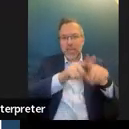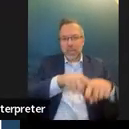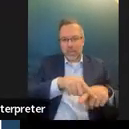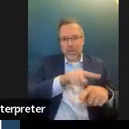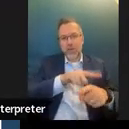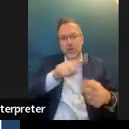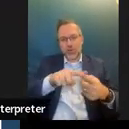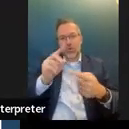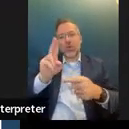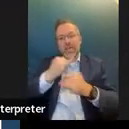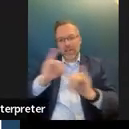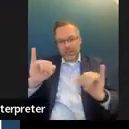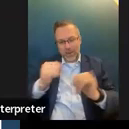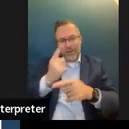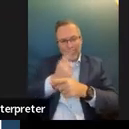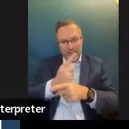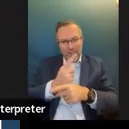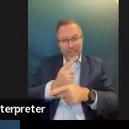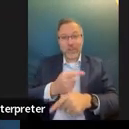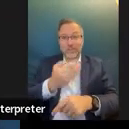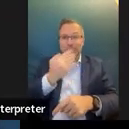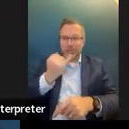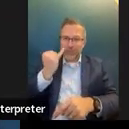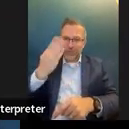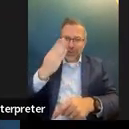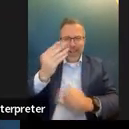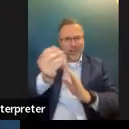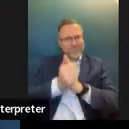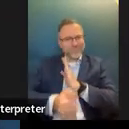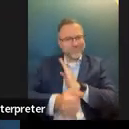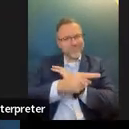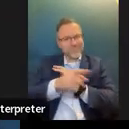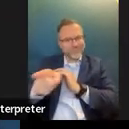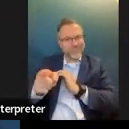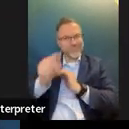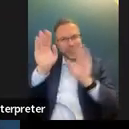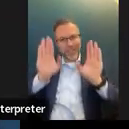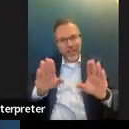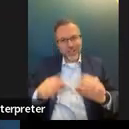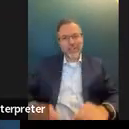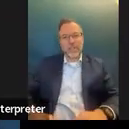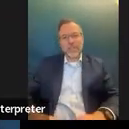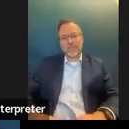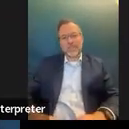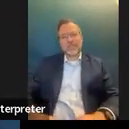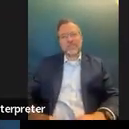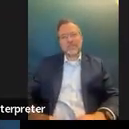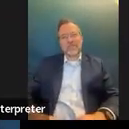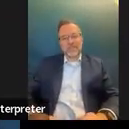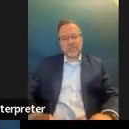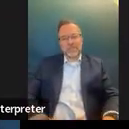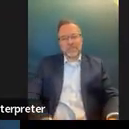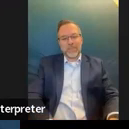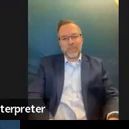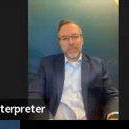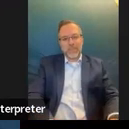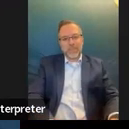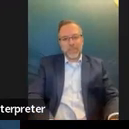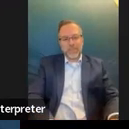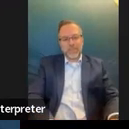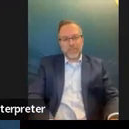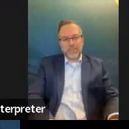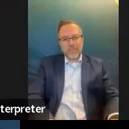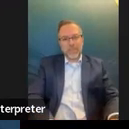independent. So you guys got it all. This is awesome. So Helen does not independently